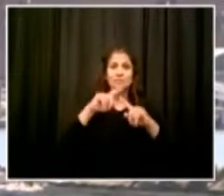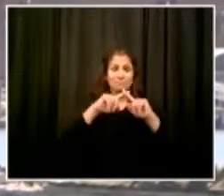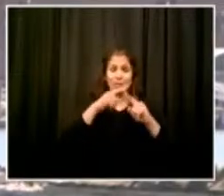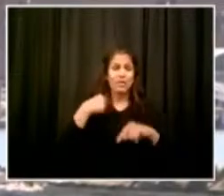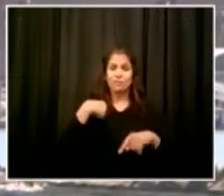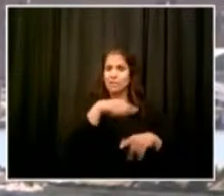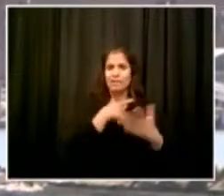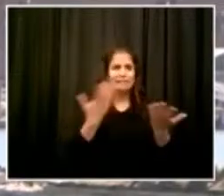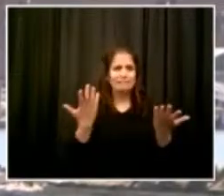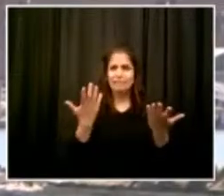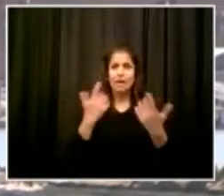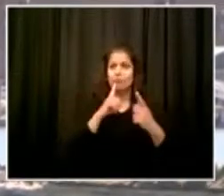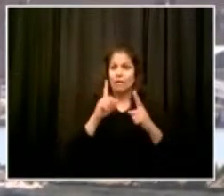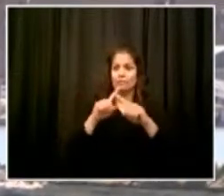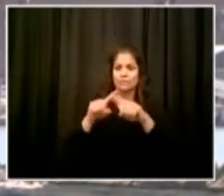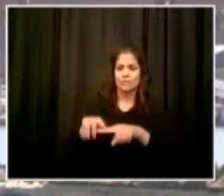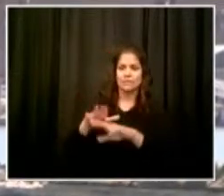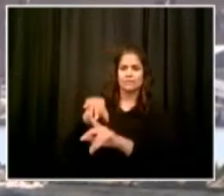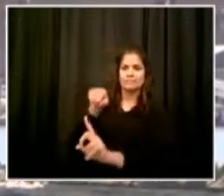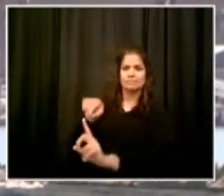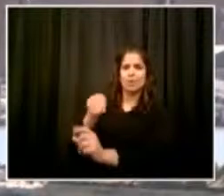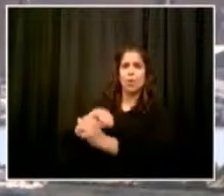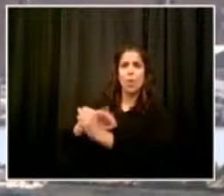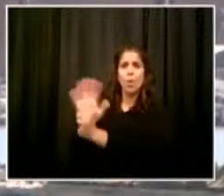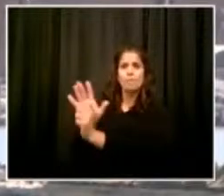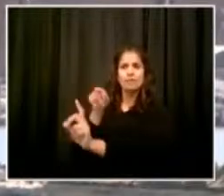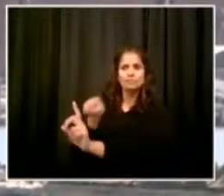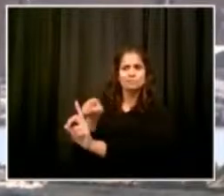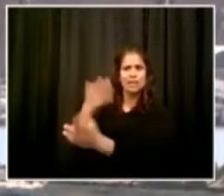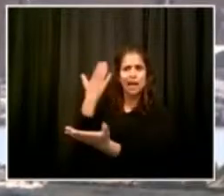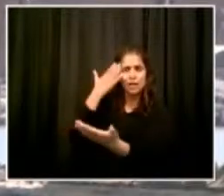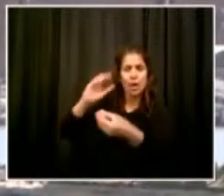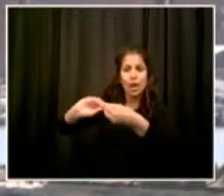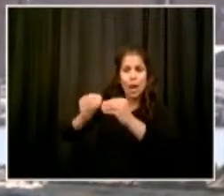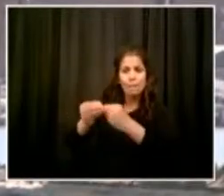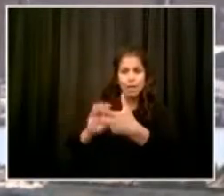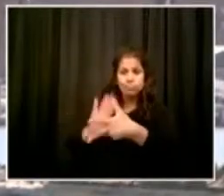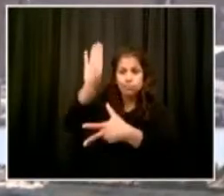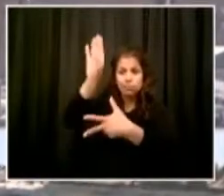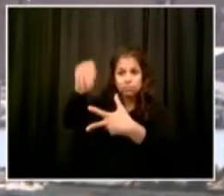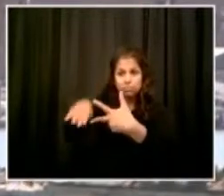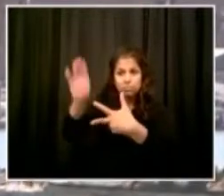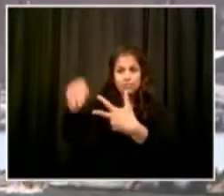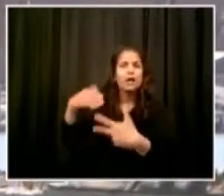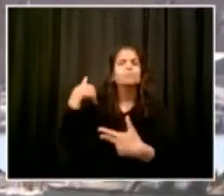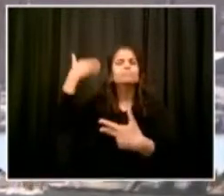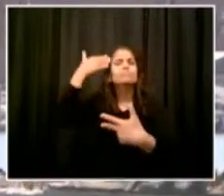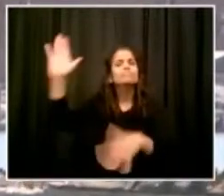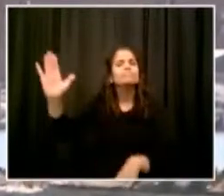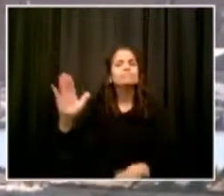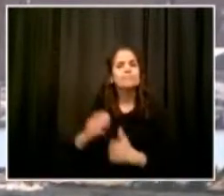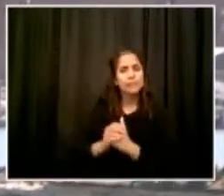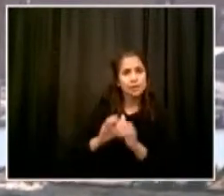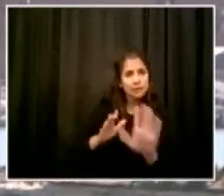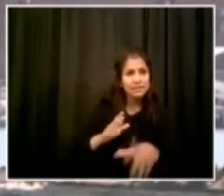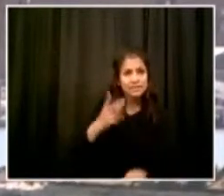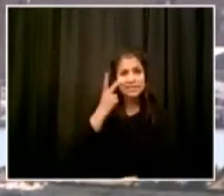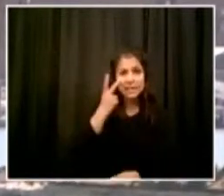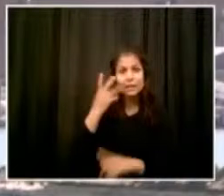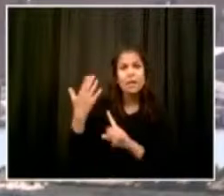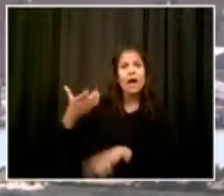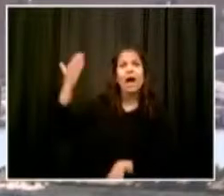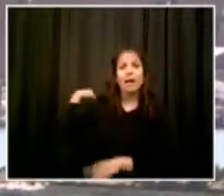people. In April, we didn't know what would be possible at all. We thought things were going to get a lot worse. Now there's more possibility. We're going to figure that out